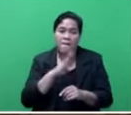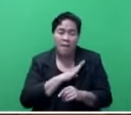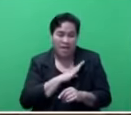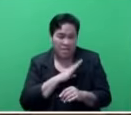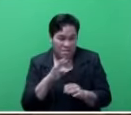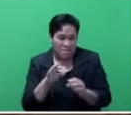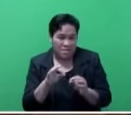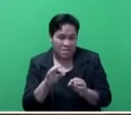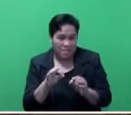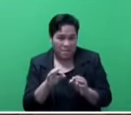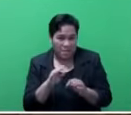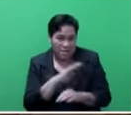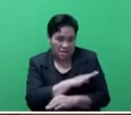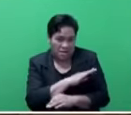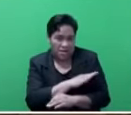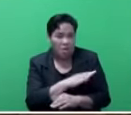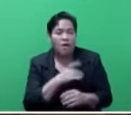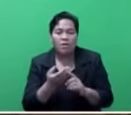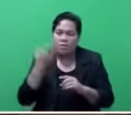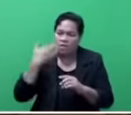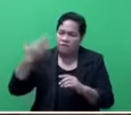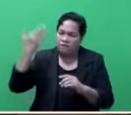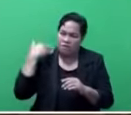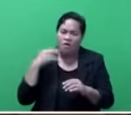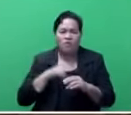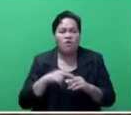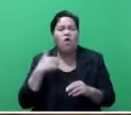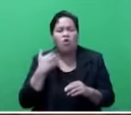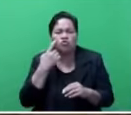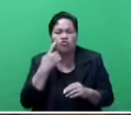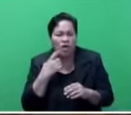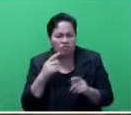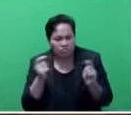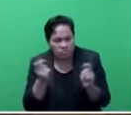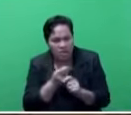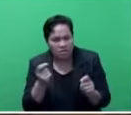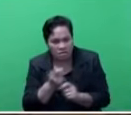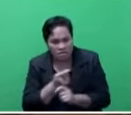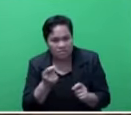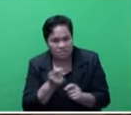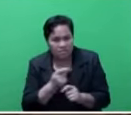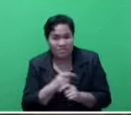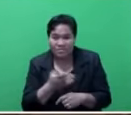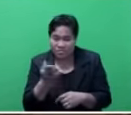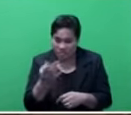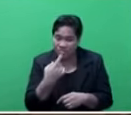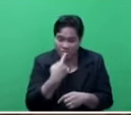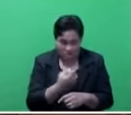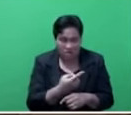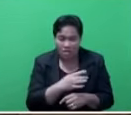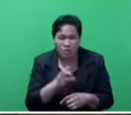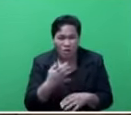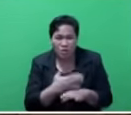governments before the Fiji First government, they've always tried to do this. They've come up with reforms. Reforms, as one member said, is not new. That